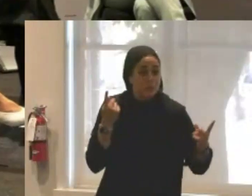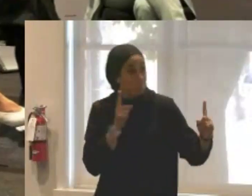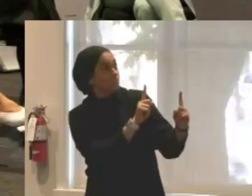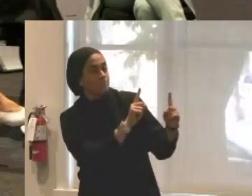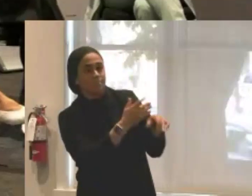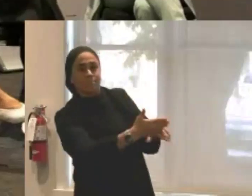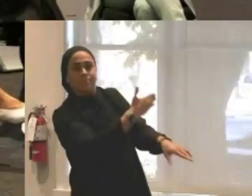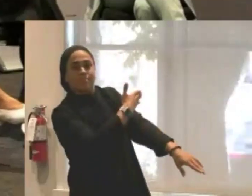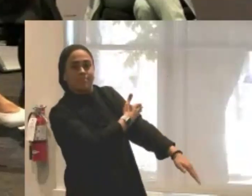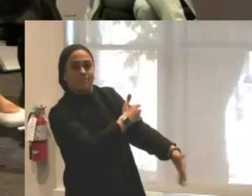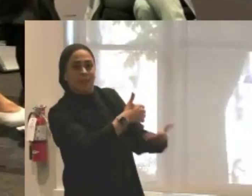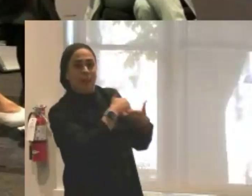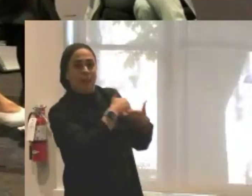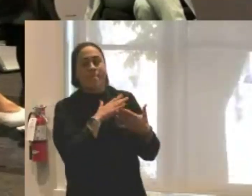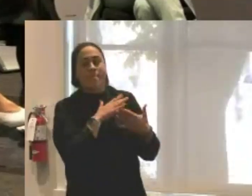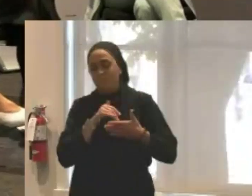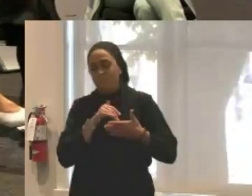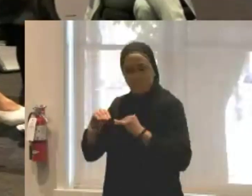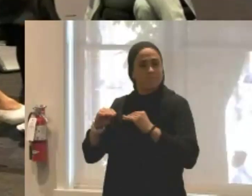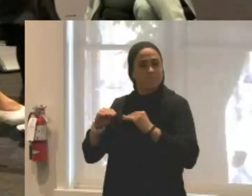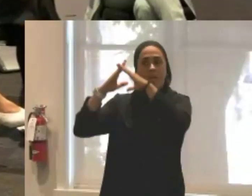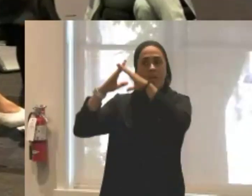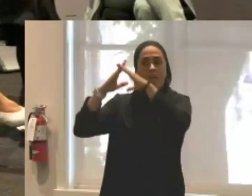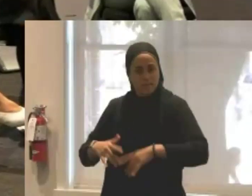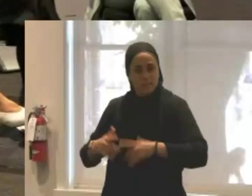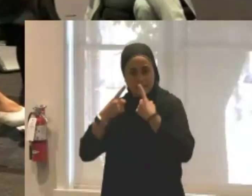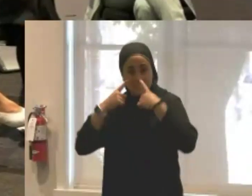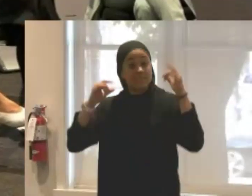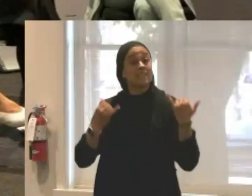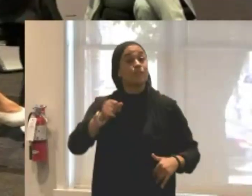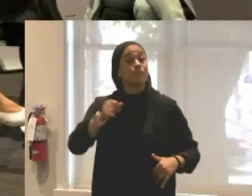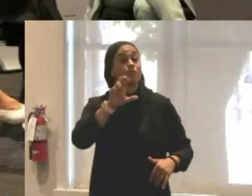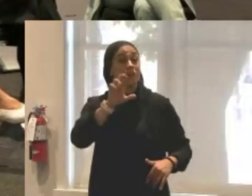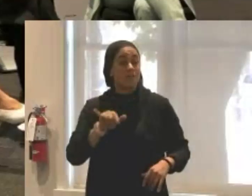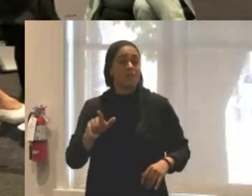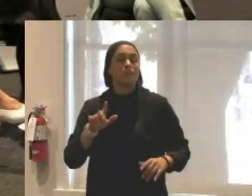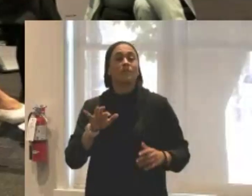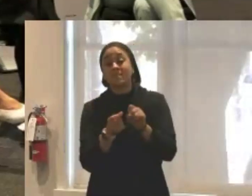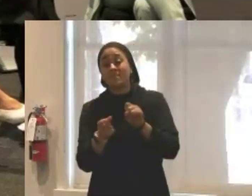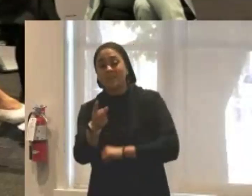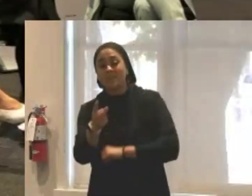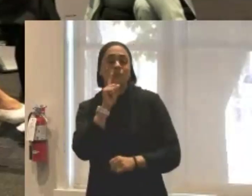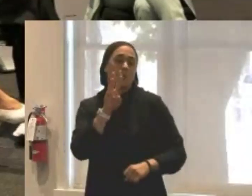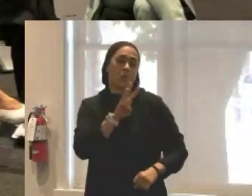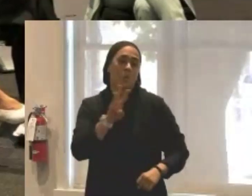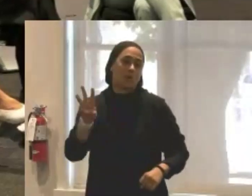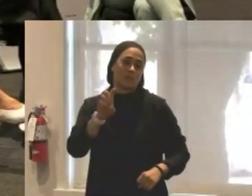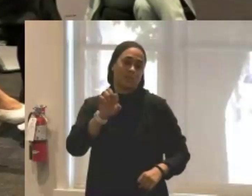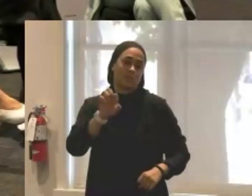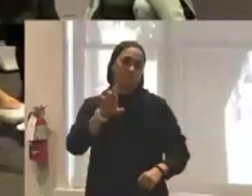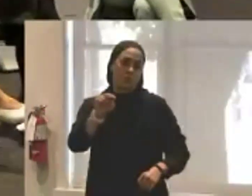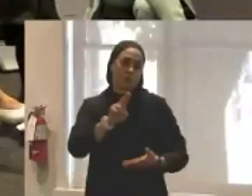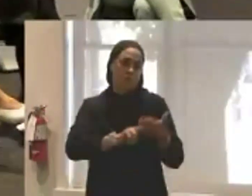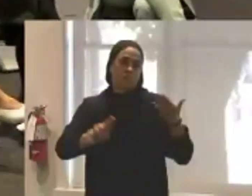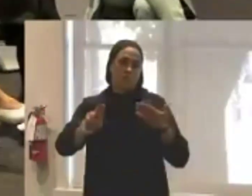Charlie helped Jeffrey overcome his barriers and succeed, and Jeffrey is now headed to Western University next year. This type of example